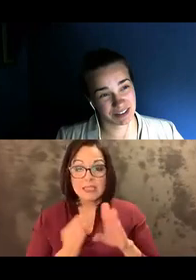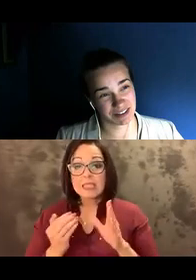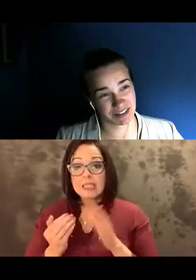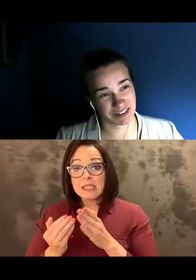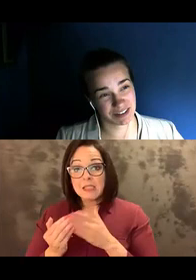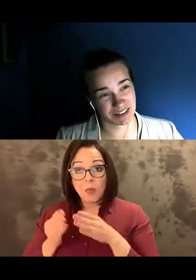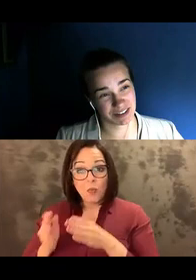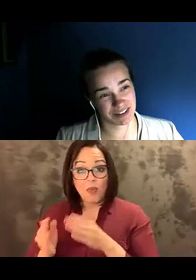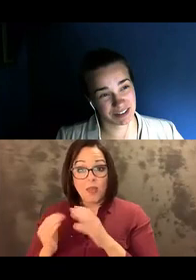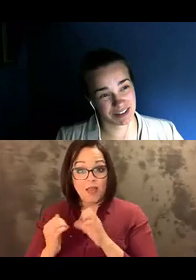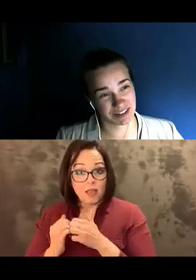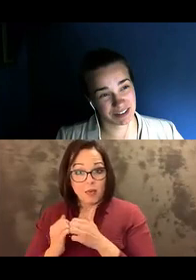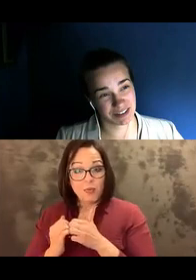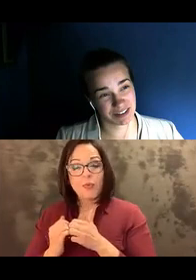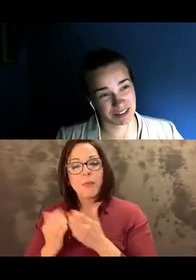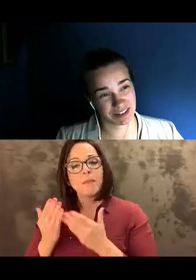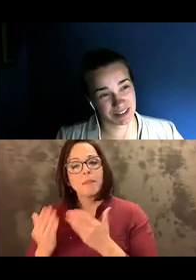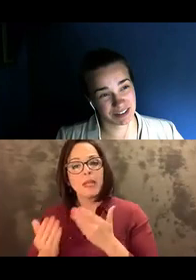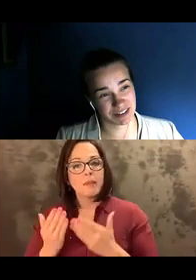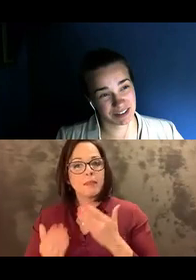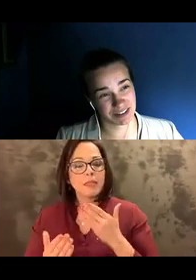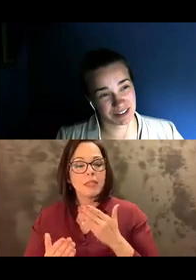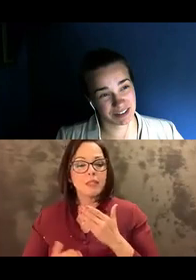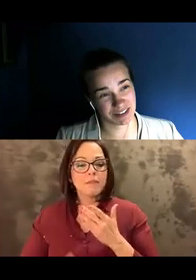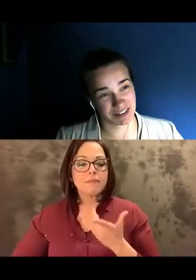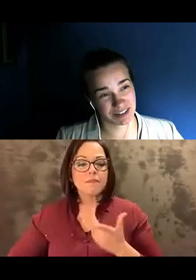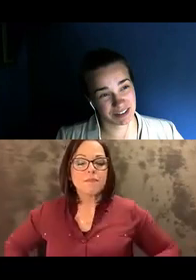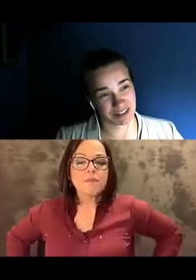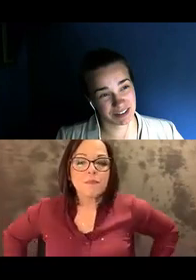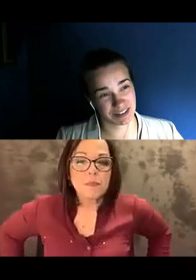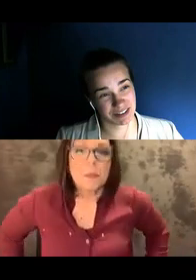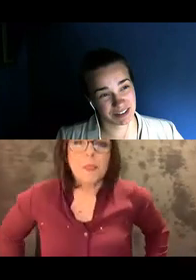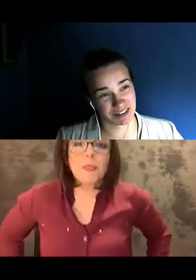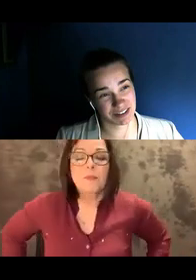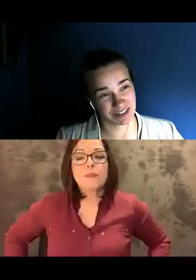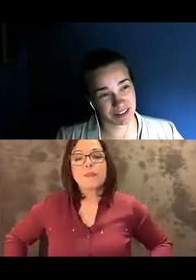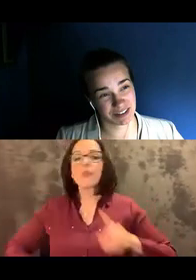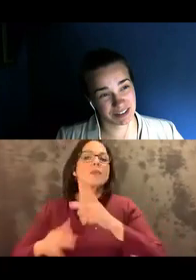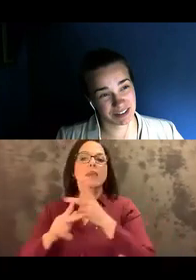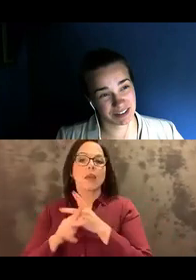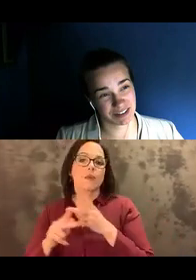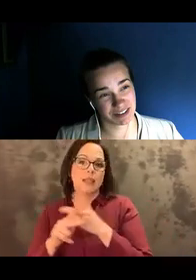to approach it might be to calculate the